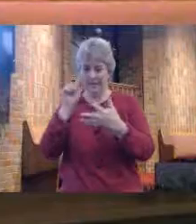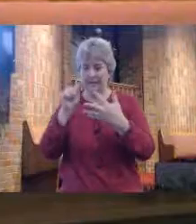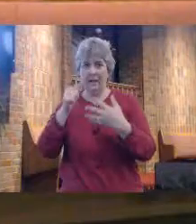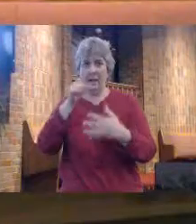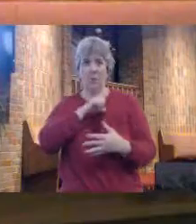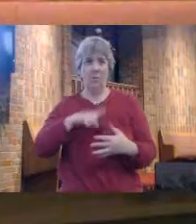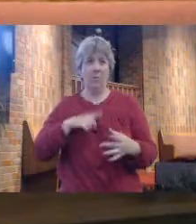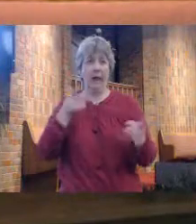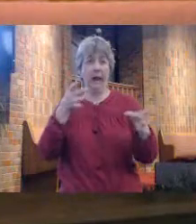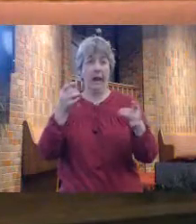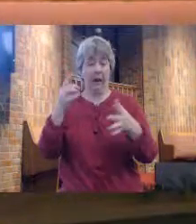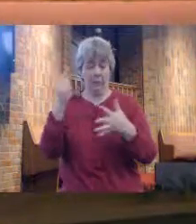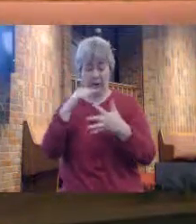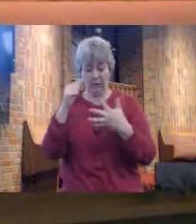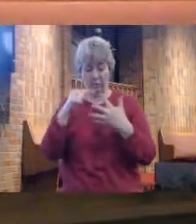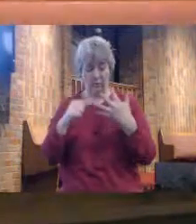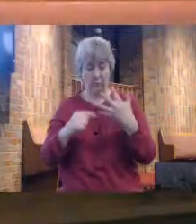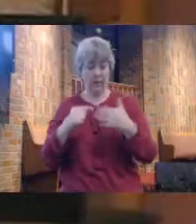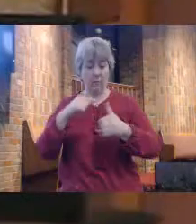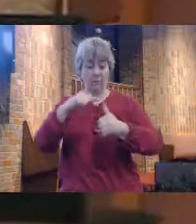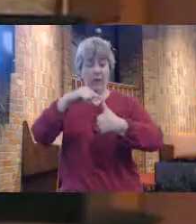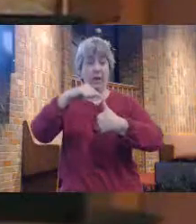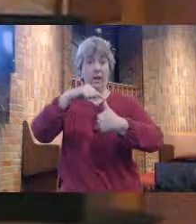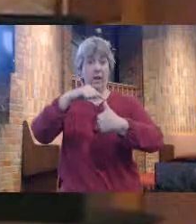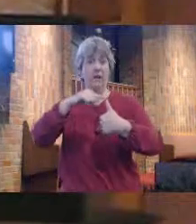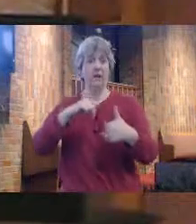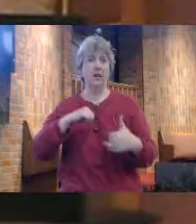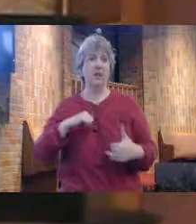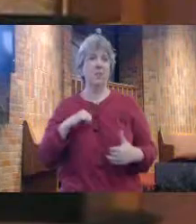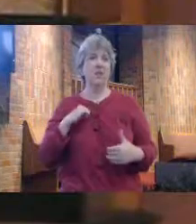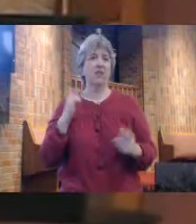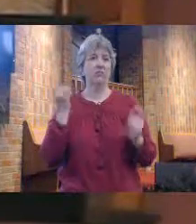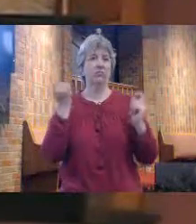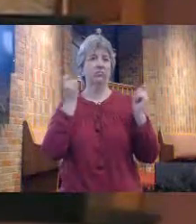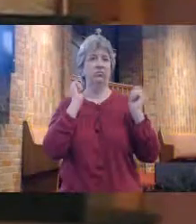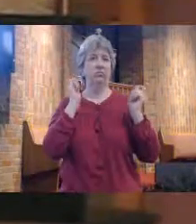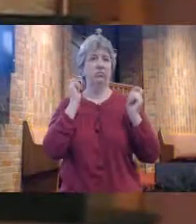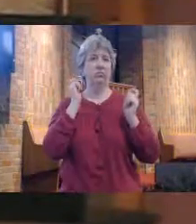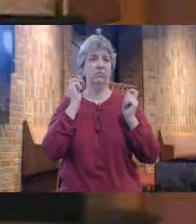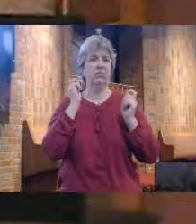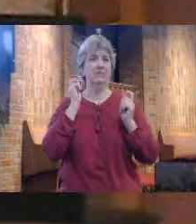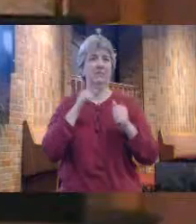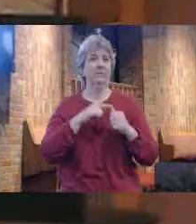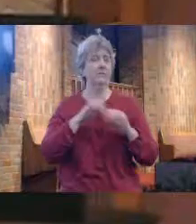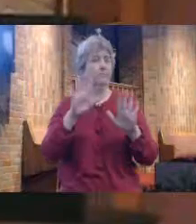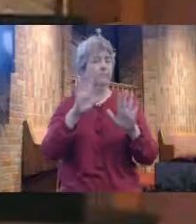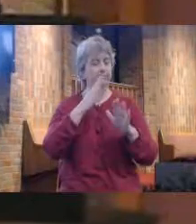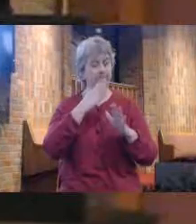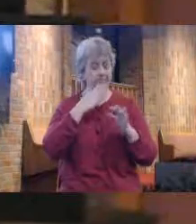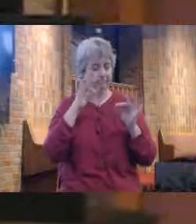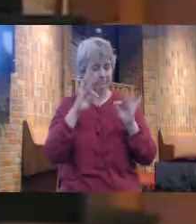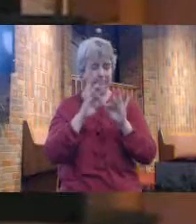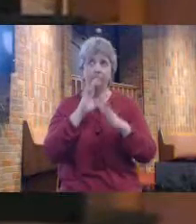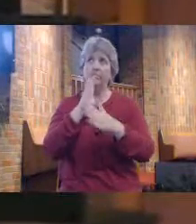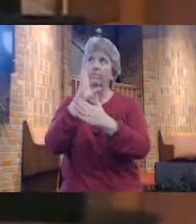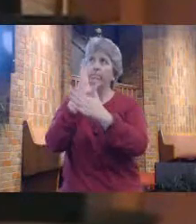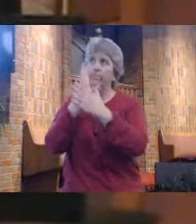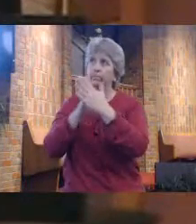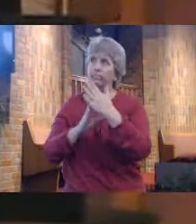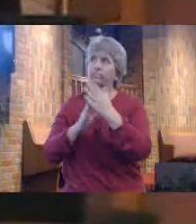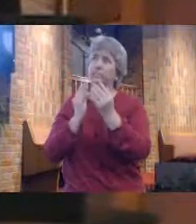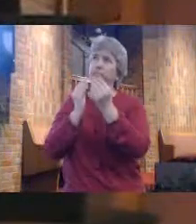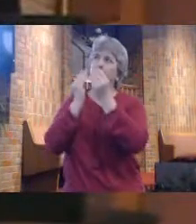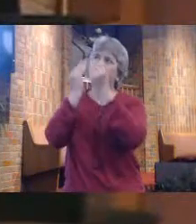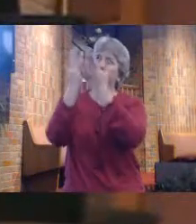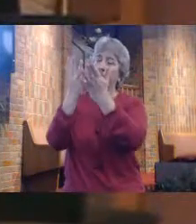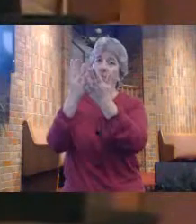and one of them is a proud look, the very first thing. So our humility is important when we get back to God, realizing that we wouldn't have earned it without